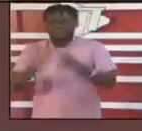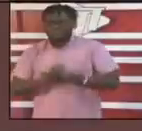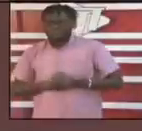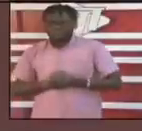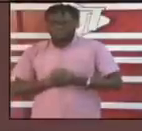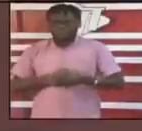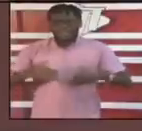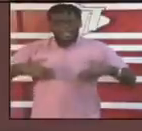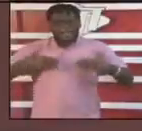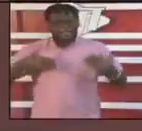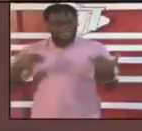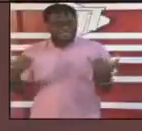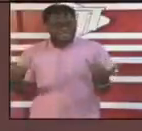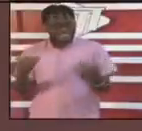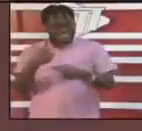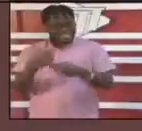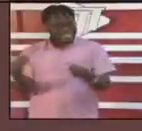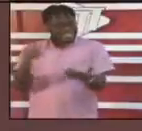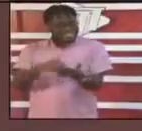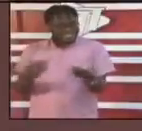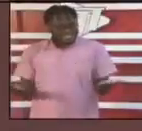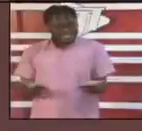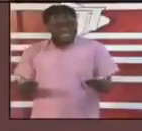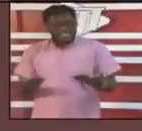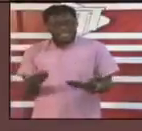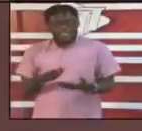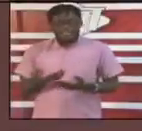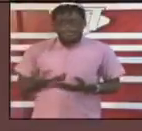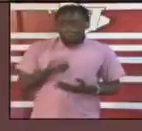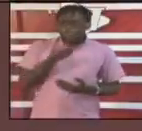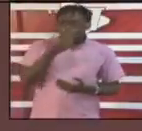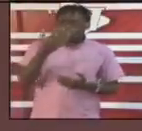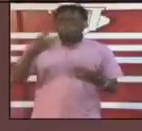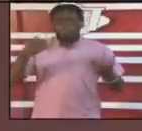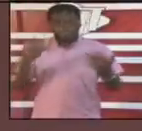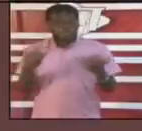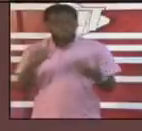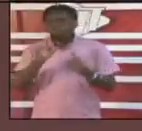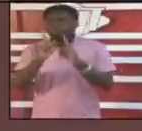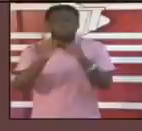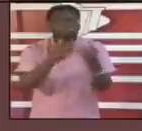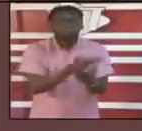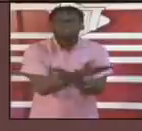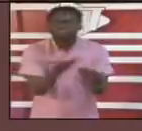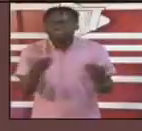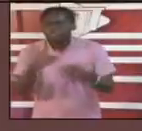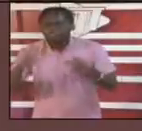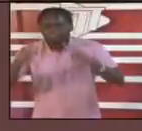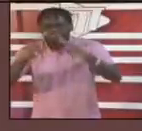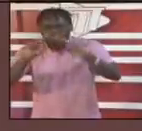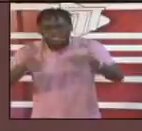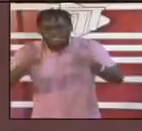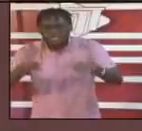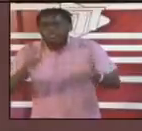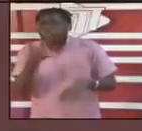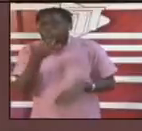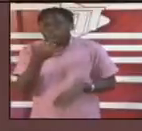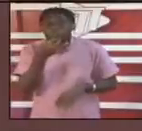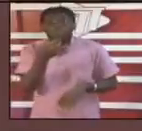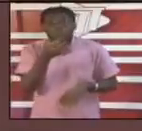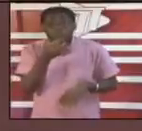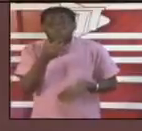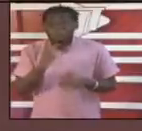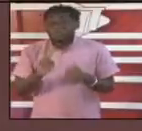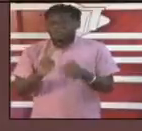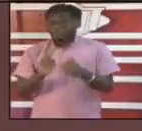opportunity to share today on the upcoming examinations. I will first like to discuss the SCA exam so that